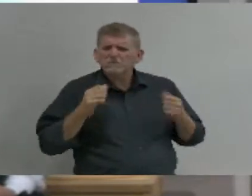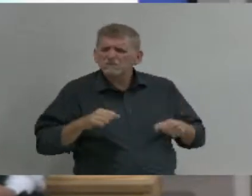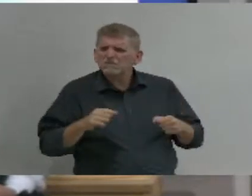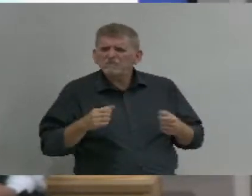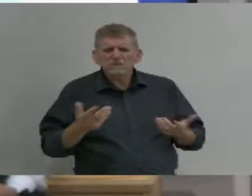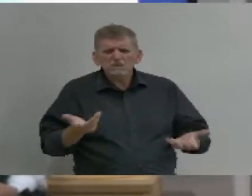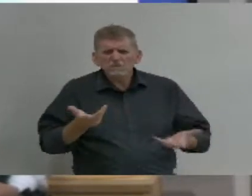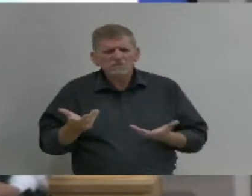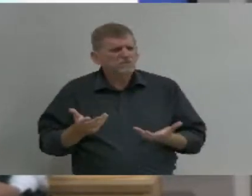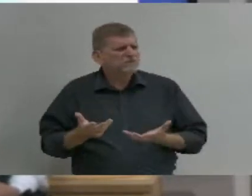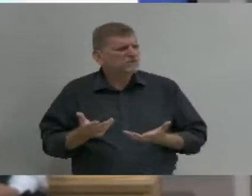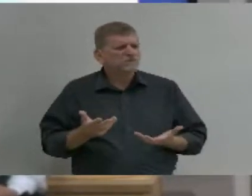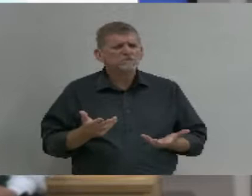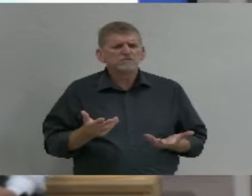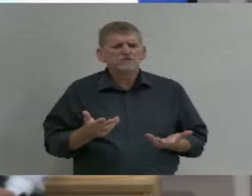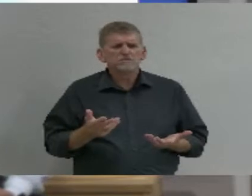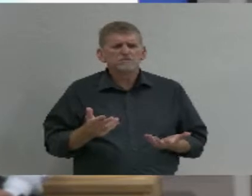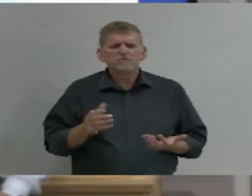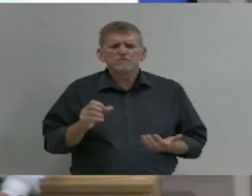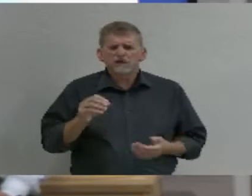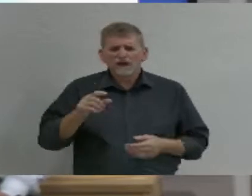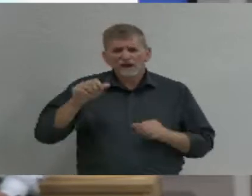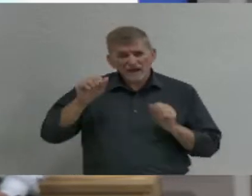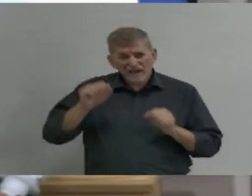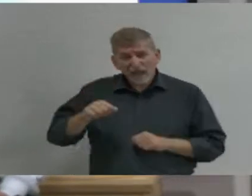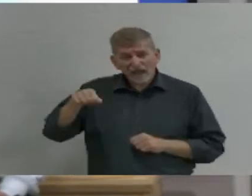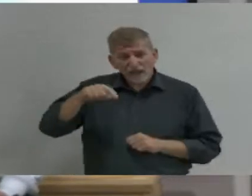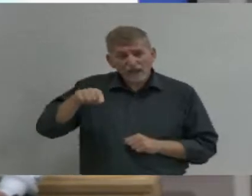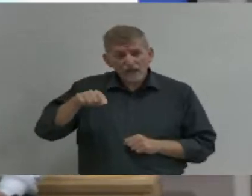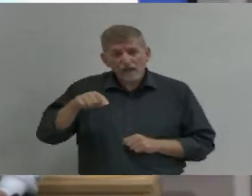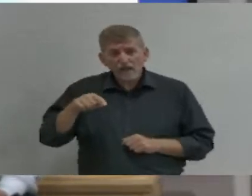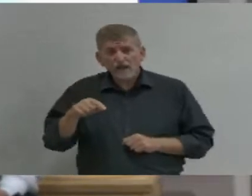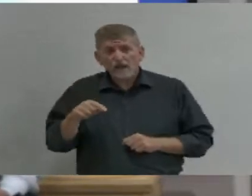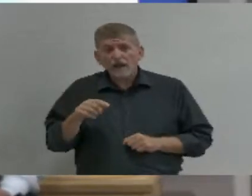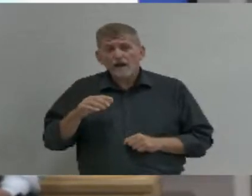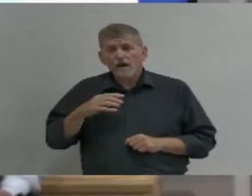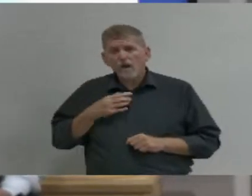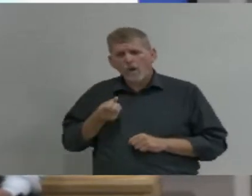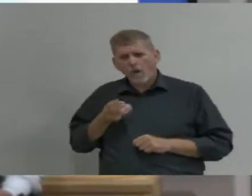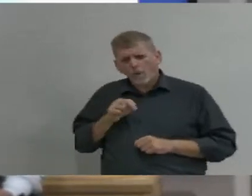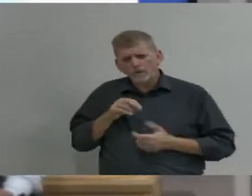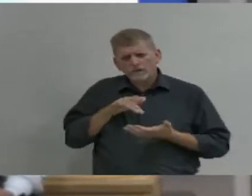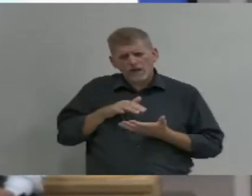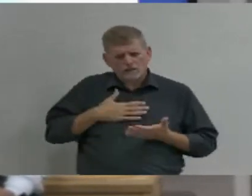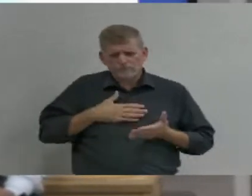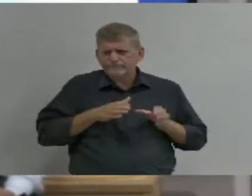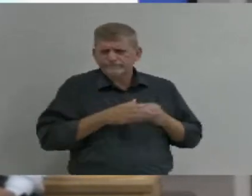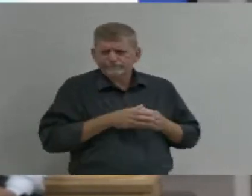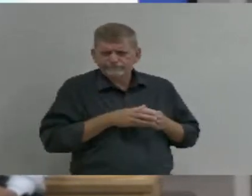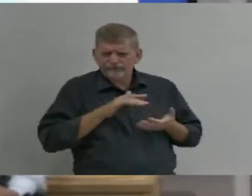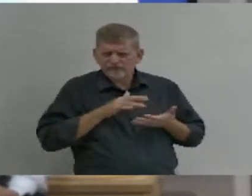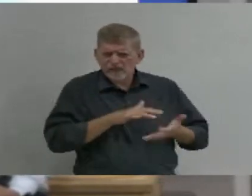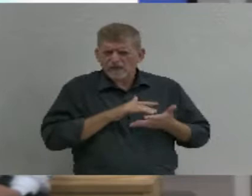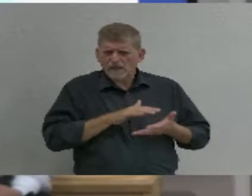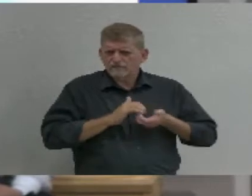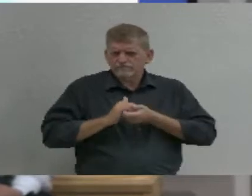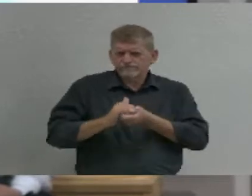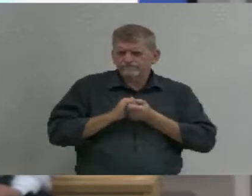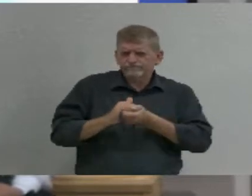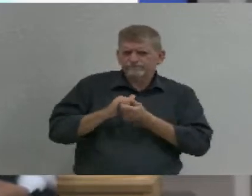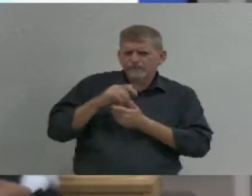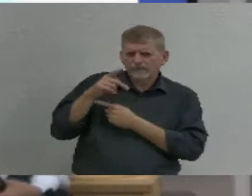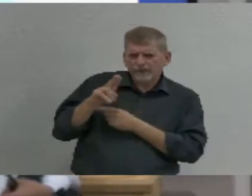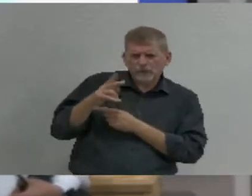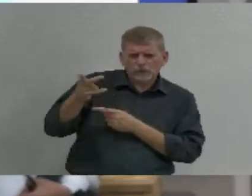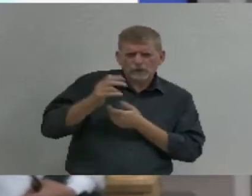be proactive and do our own study here in Lafayette with Purdue's guidance or with the county's guidance to figure out if these are